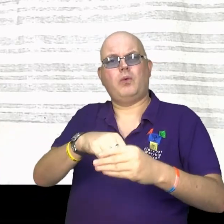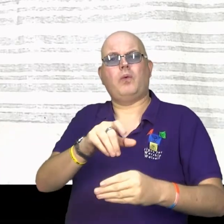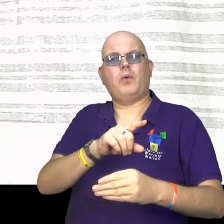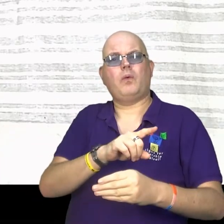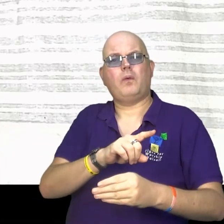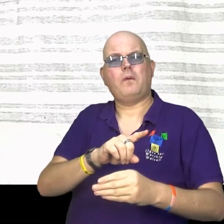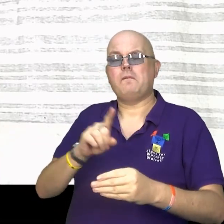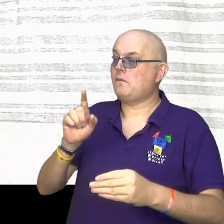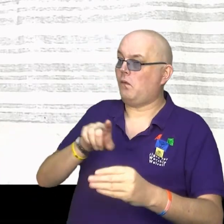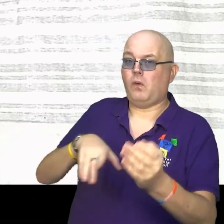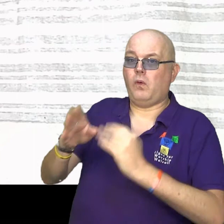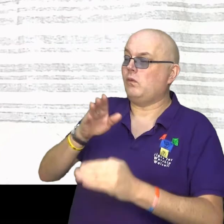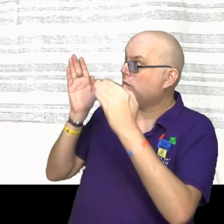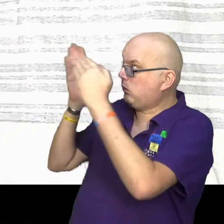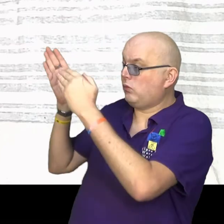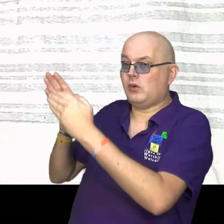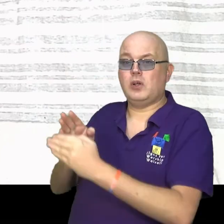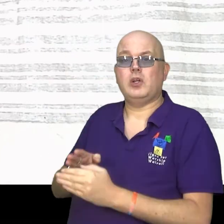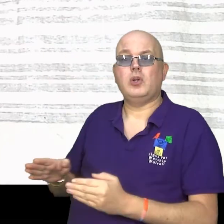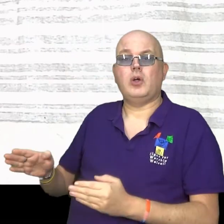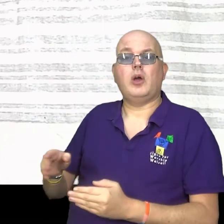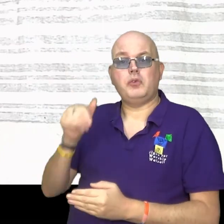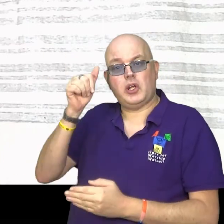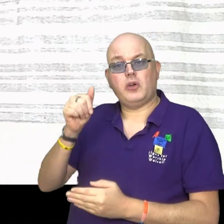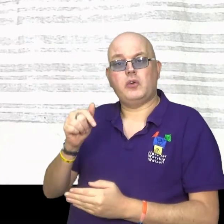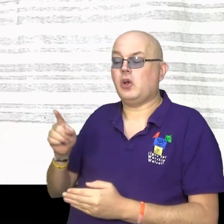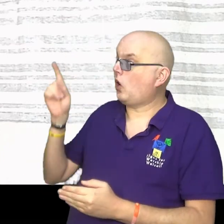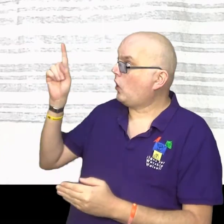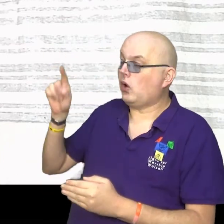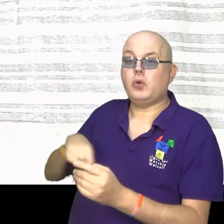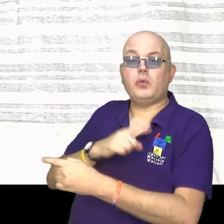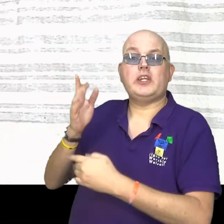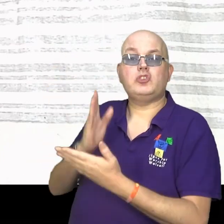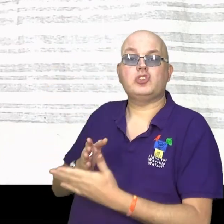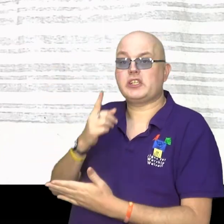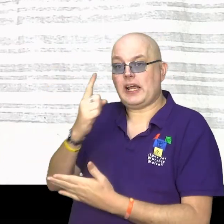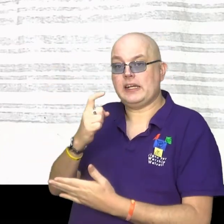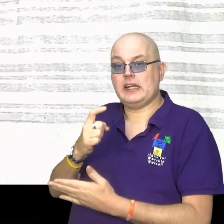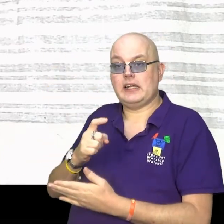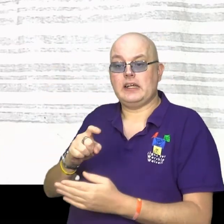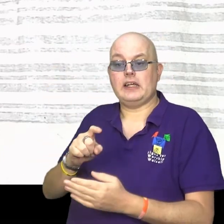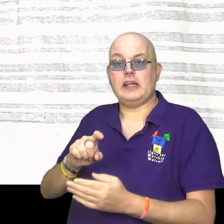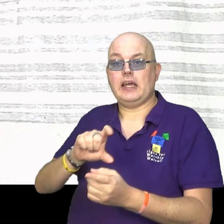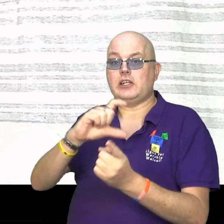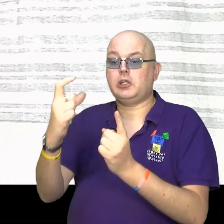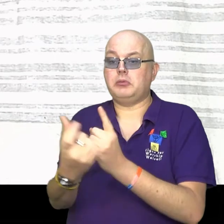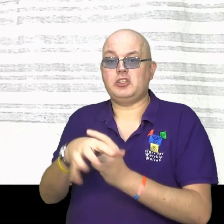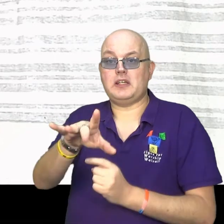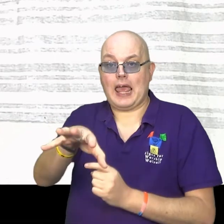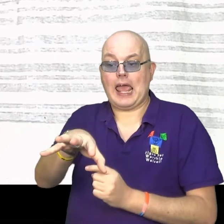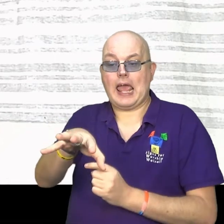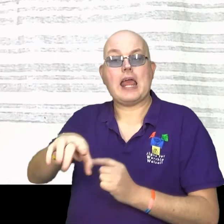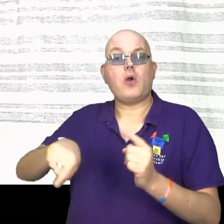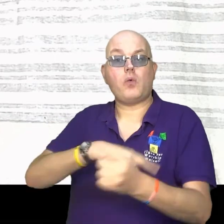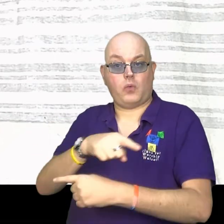because we know that we've got a God in whom we can trust. And we also know that there is a community out there who needs to know